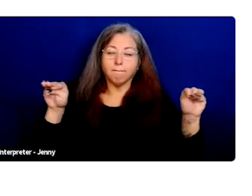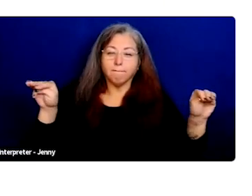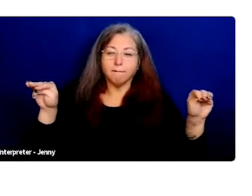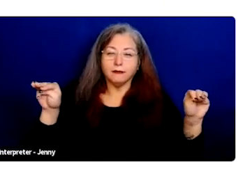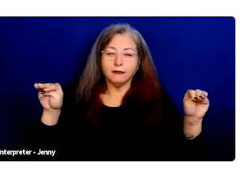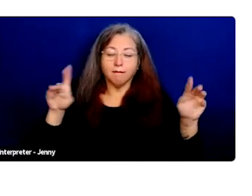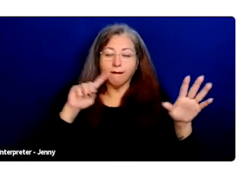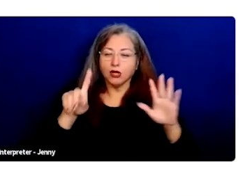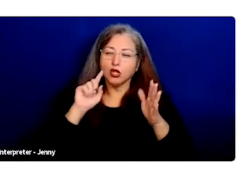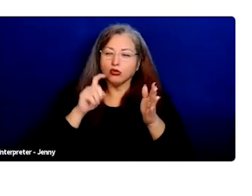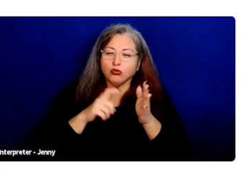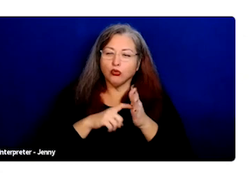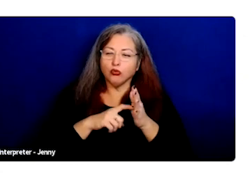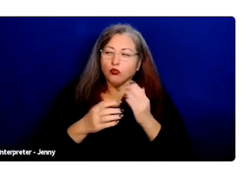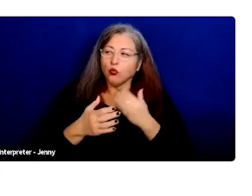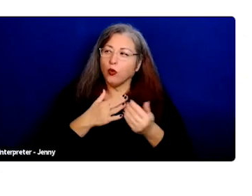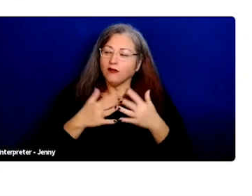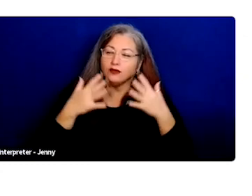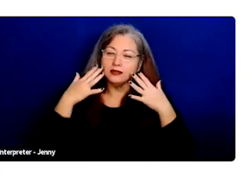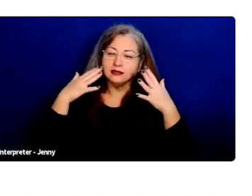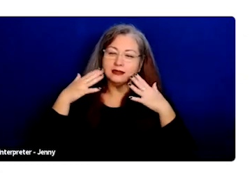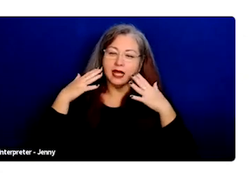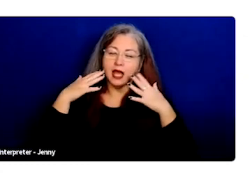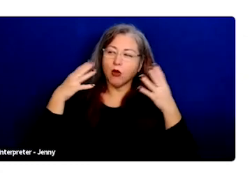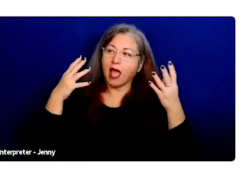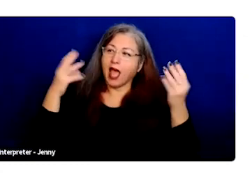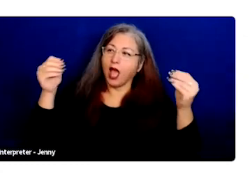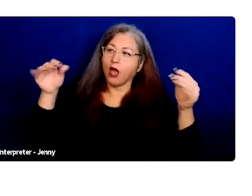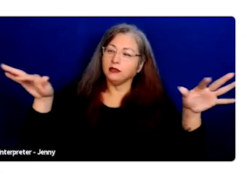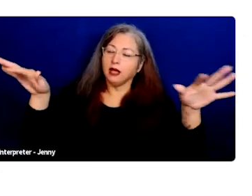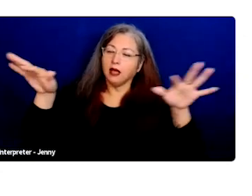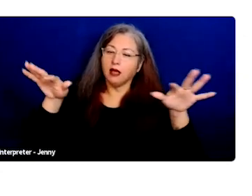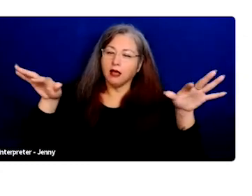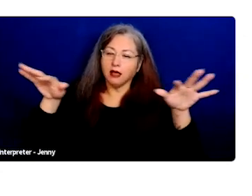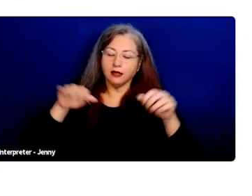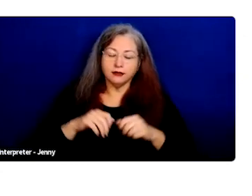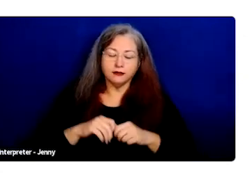Just notice the sounds outside of the room that you're in.